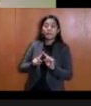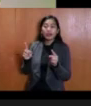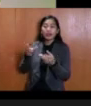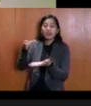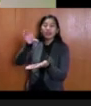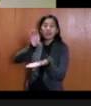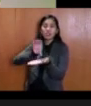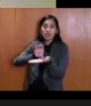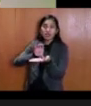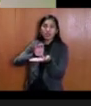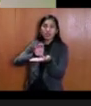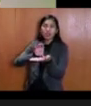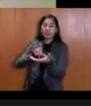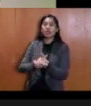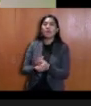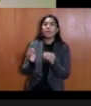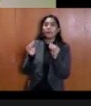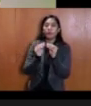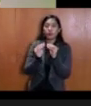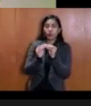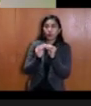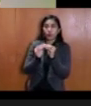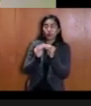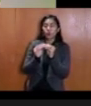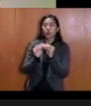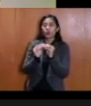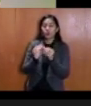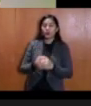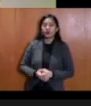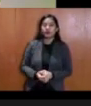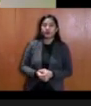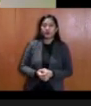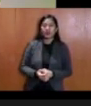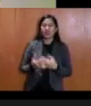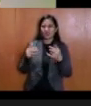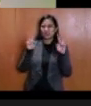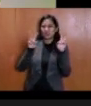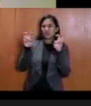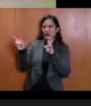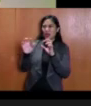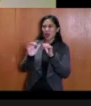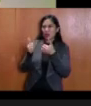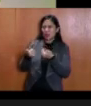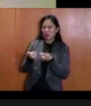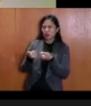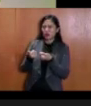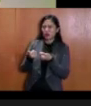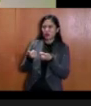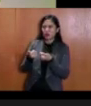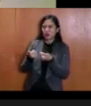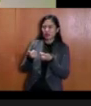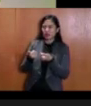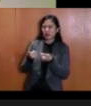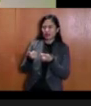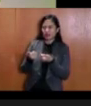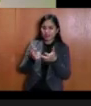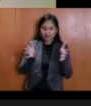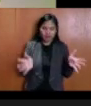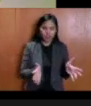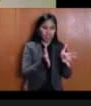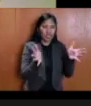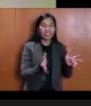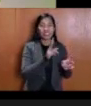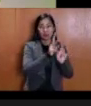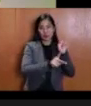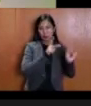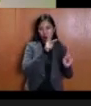this more and more. And as I said, the issue really now is how do you push this into the supply chain.